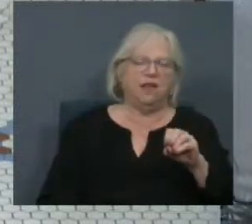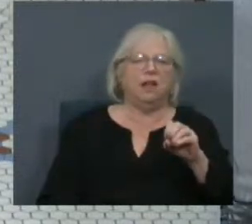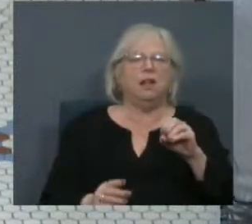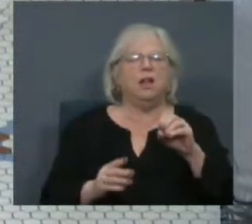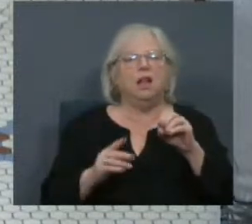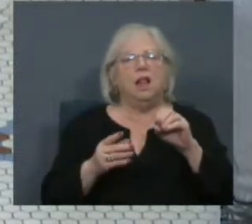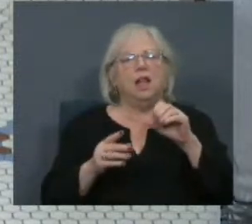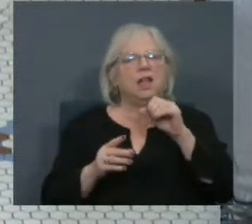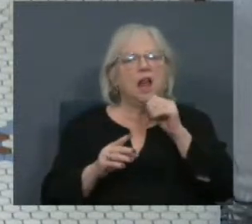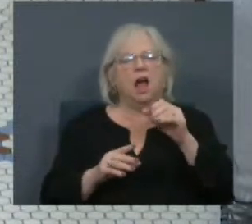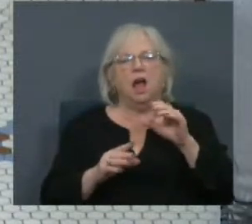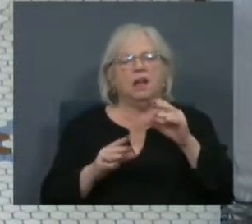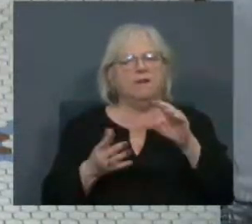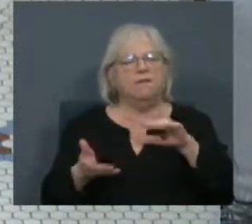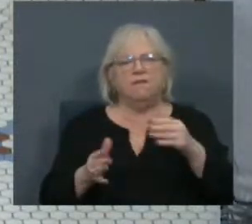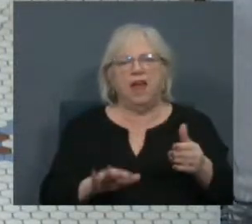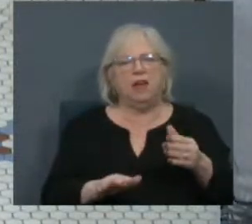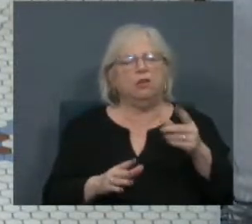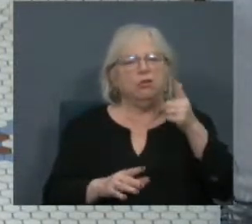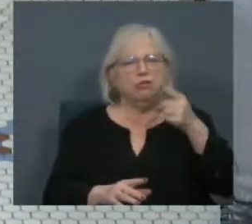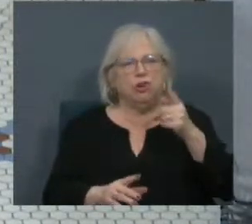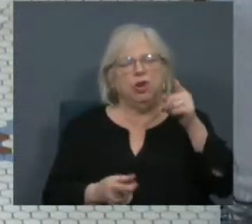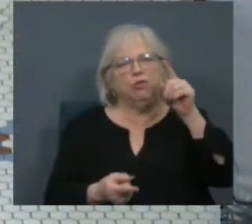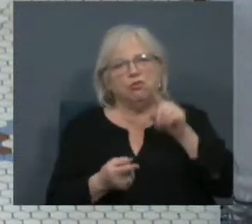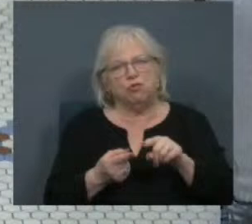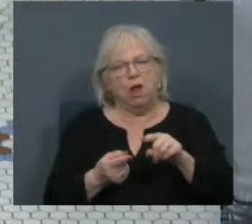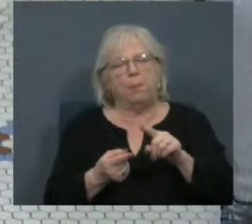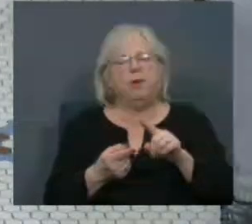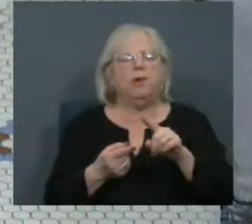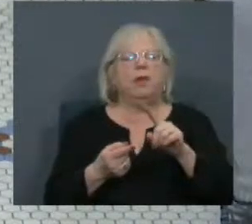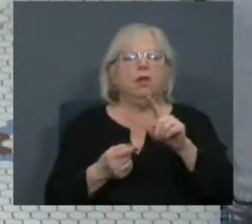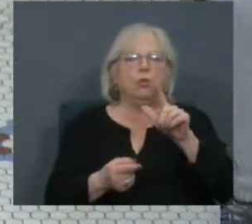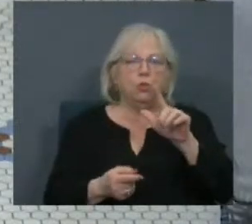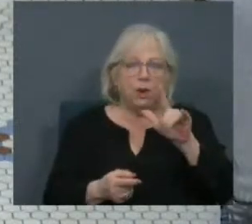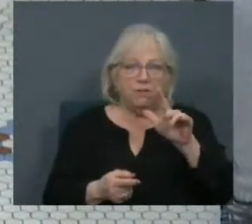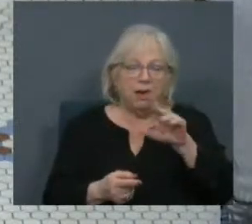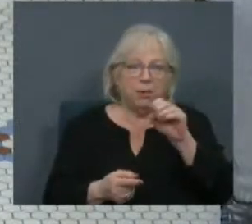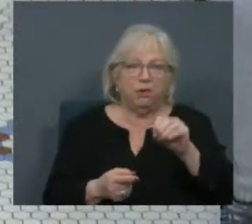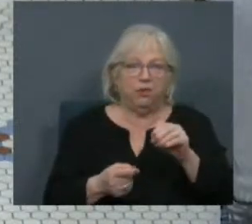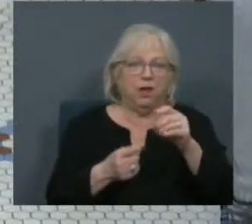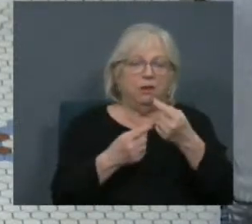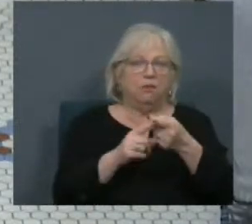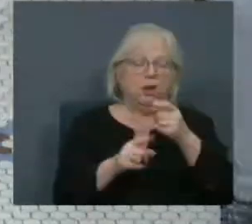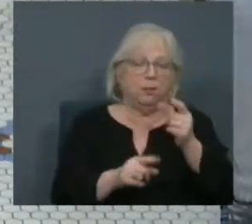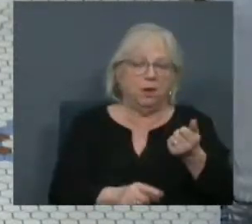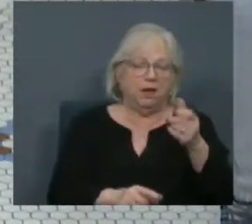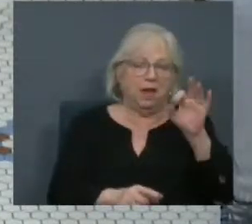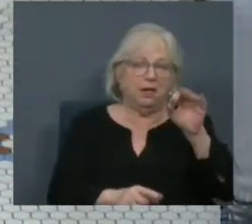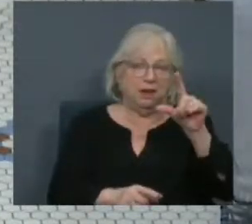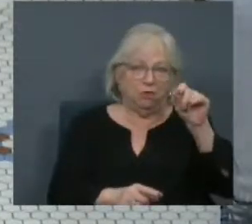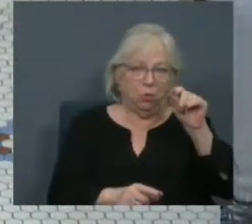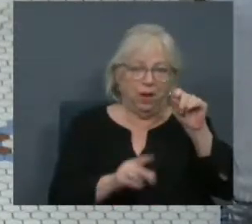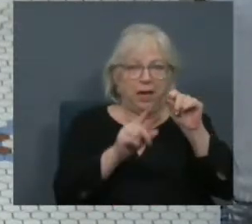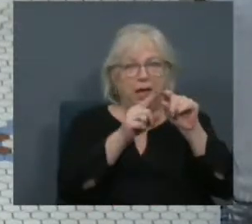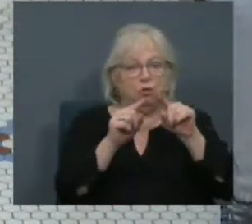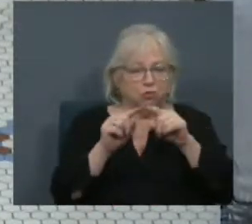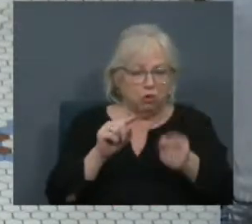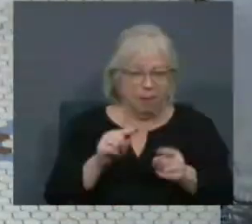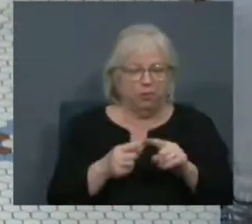dropped more than 25% from 2020 to 2022. These are things that have